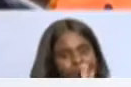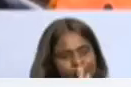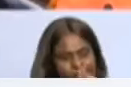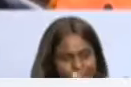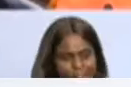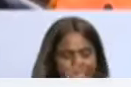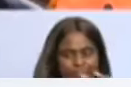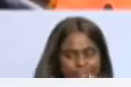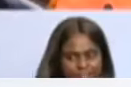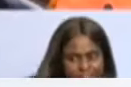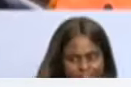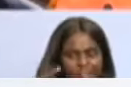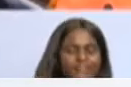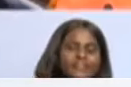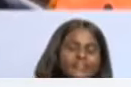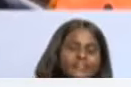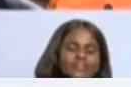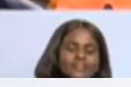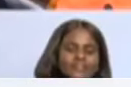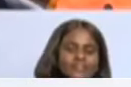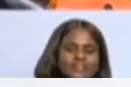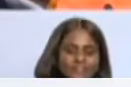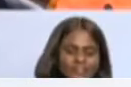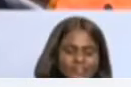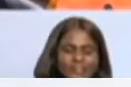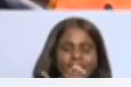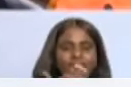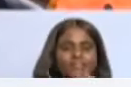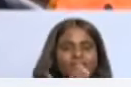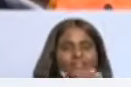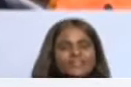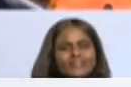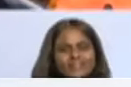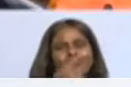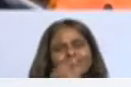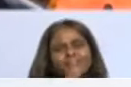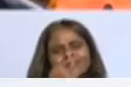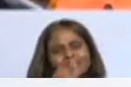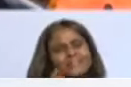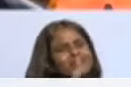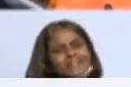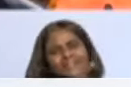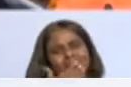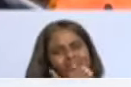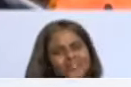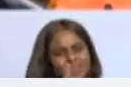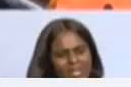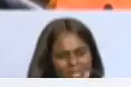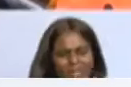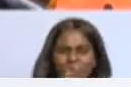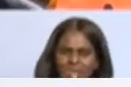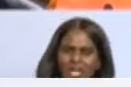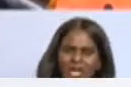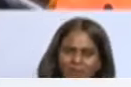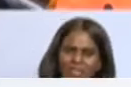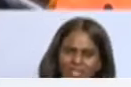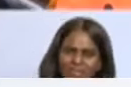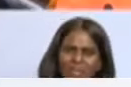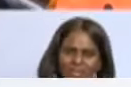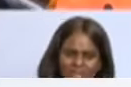demanded by the economy. Speaking good English is just an advantage, but you need to be skilled in some